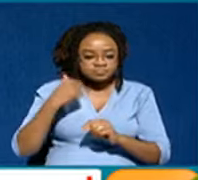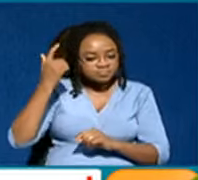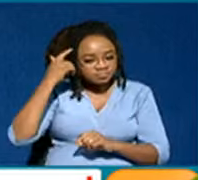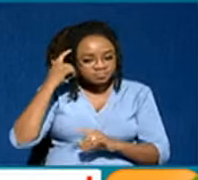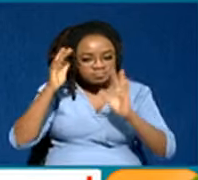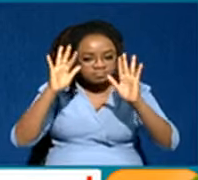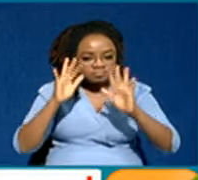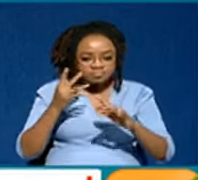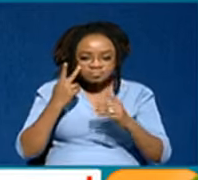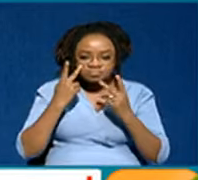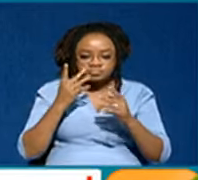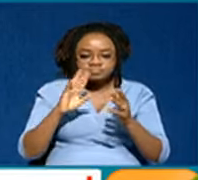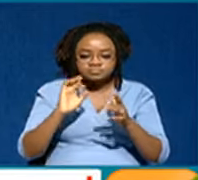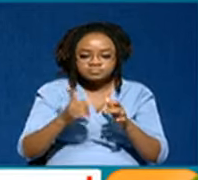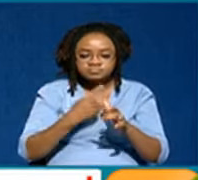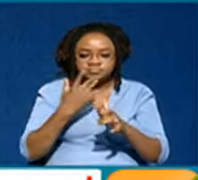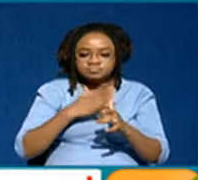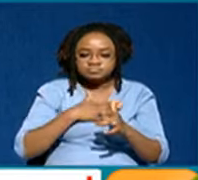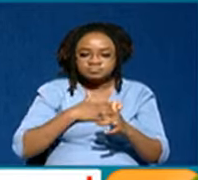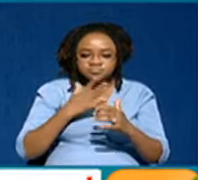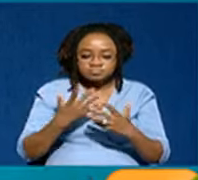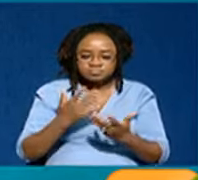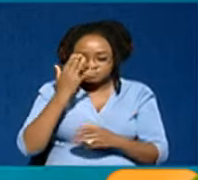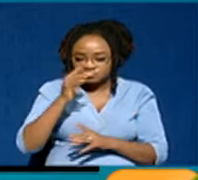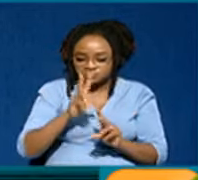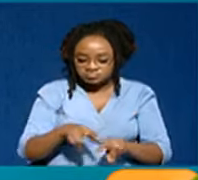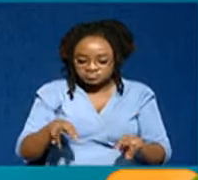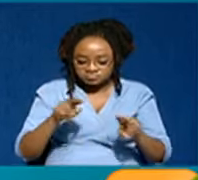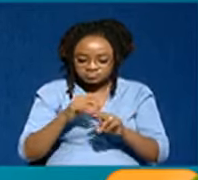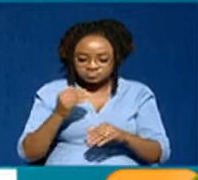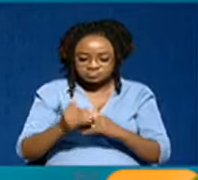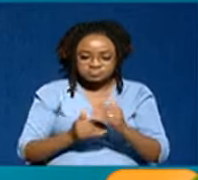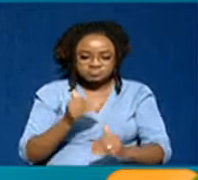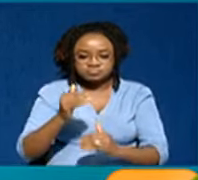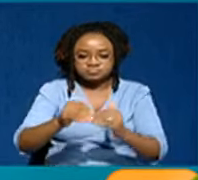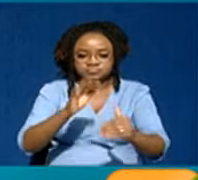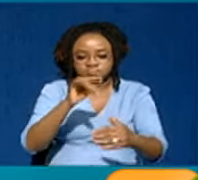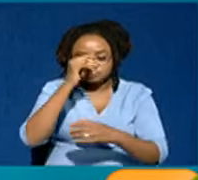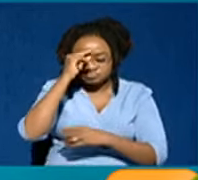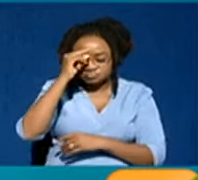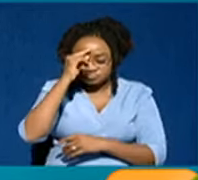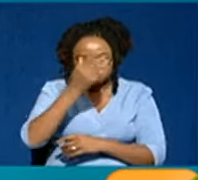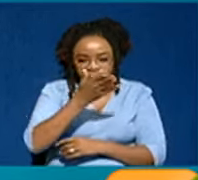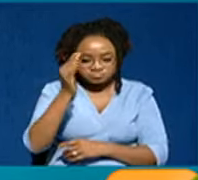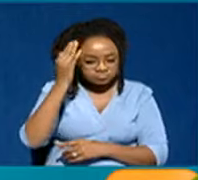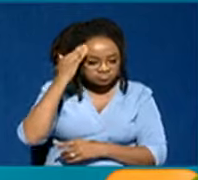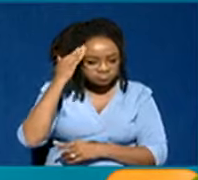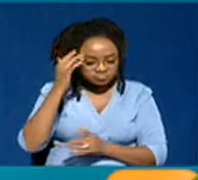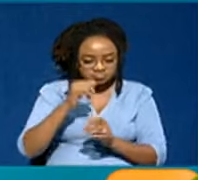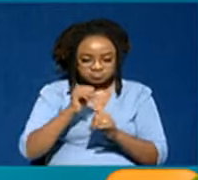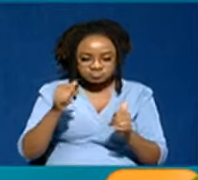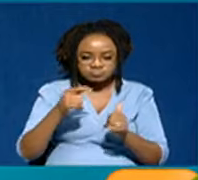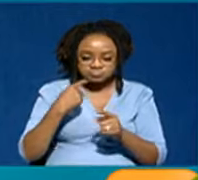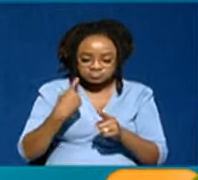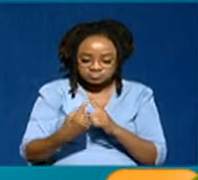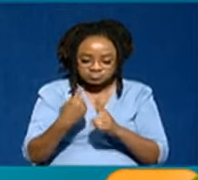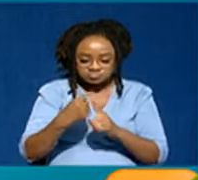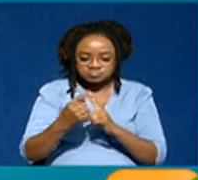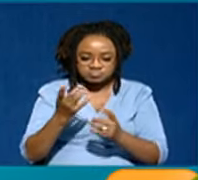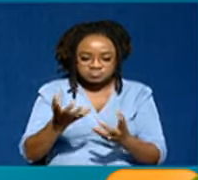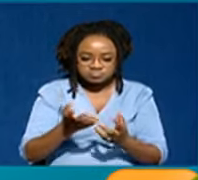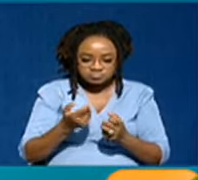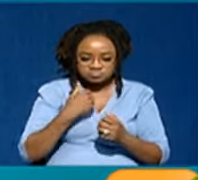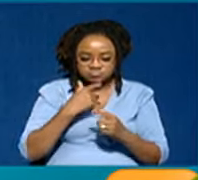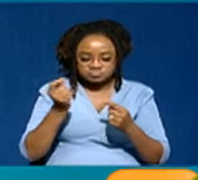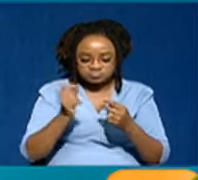priority. Because the budget process of the government, they know very well that annually we need to have this number of interns that